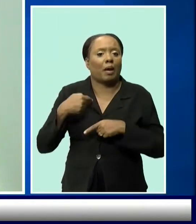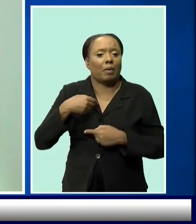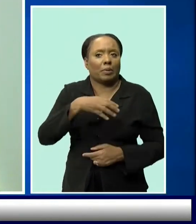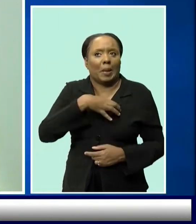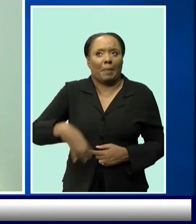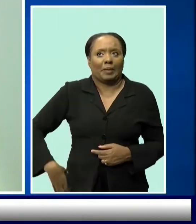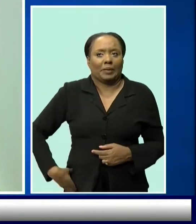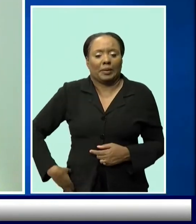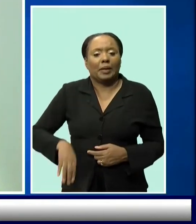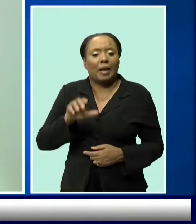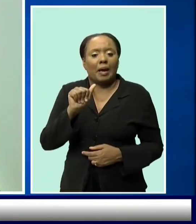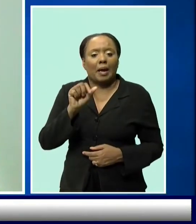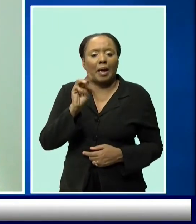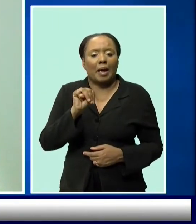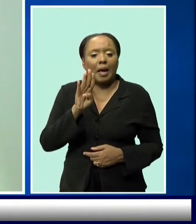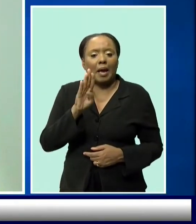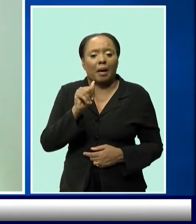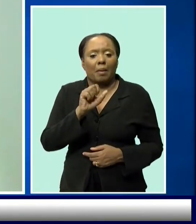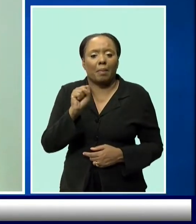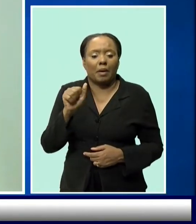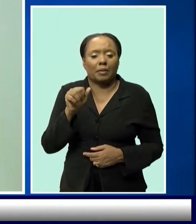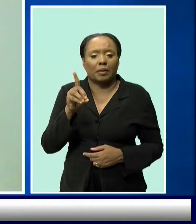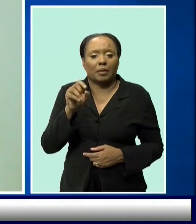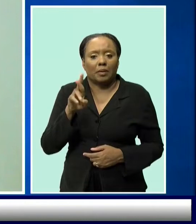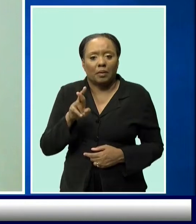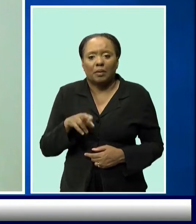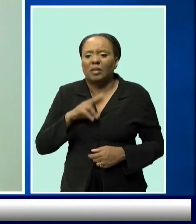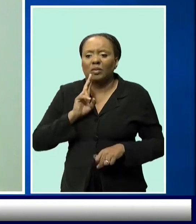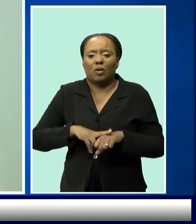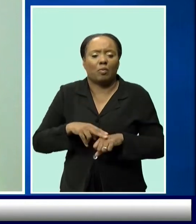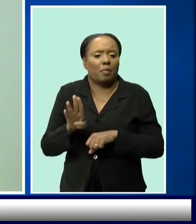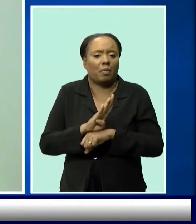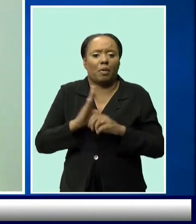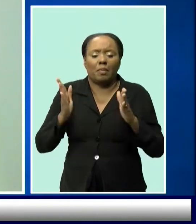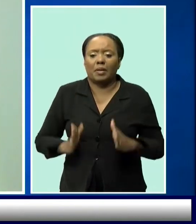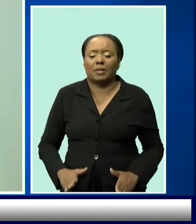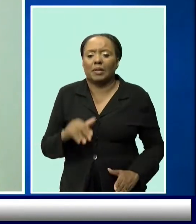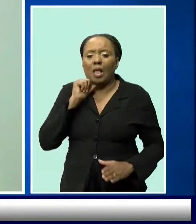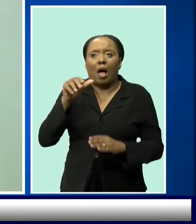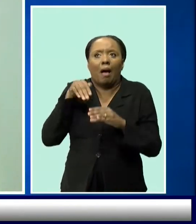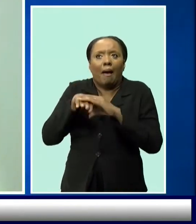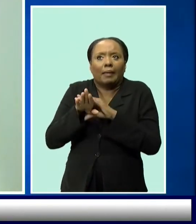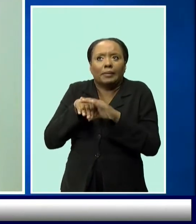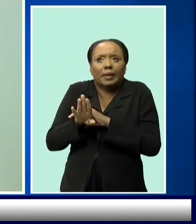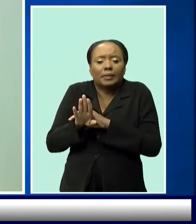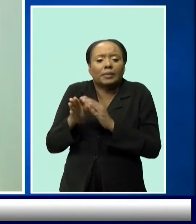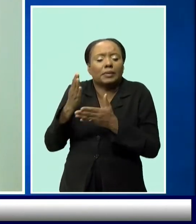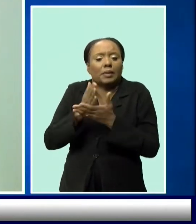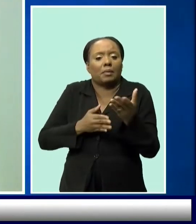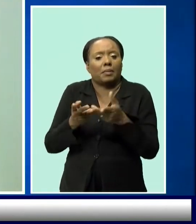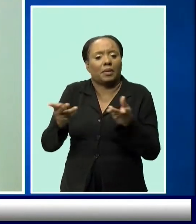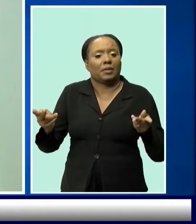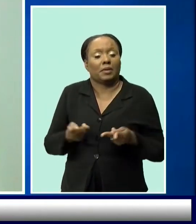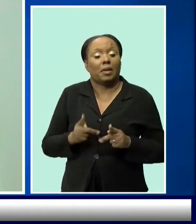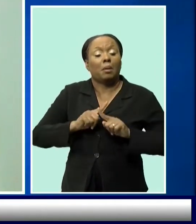is that there are ordinary Barbadians who will not necessarily have the access to these spaces, but equally you have to represent them. And that really